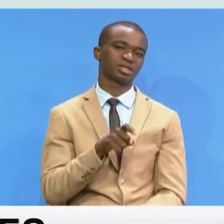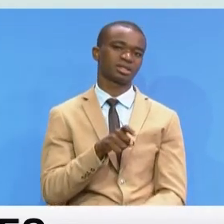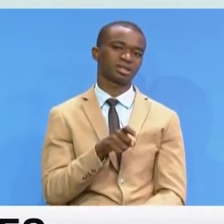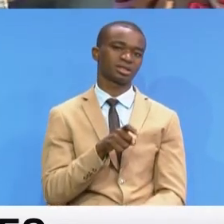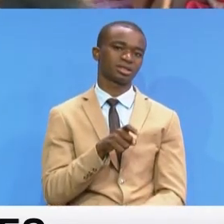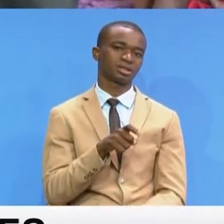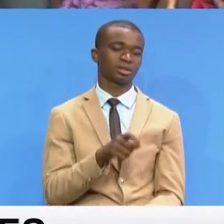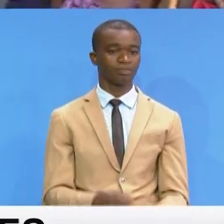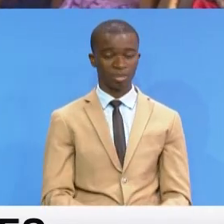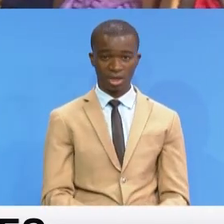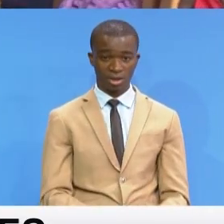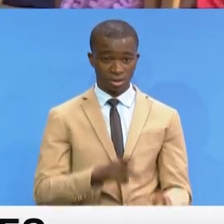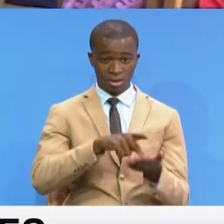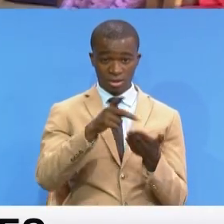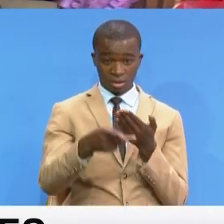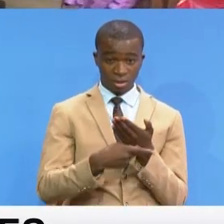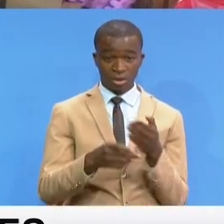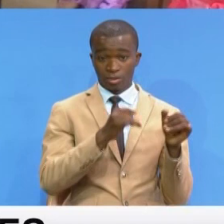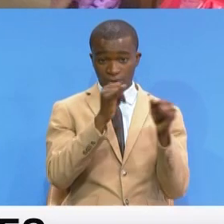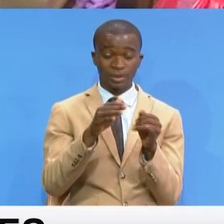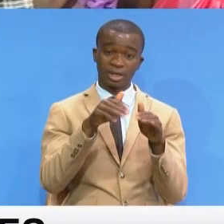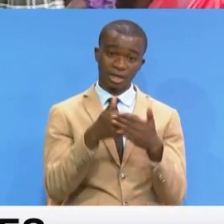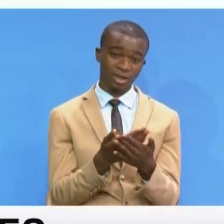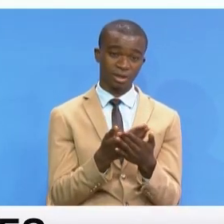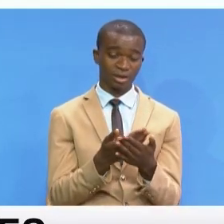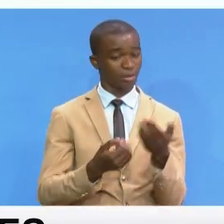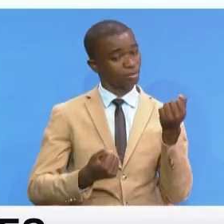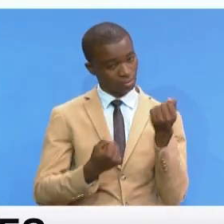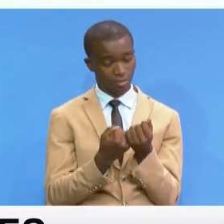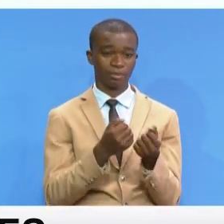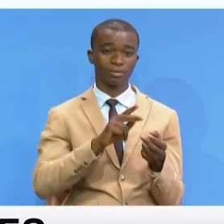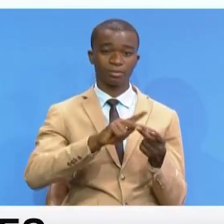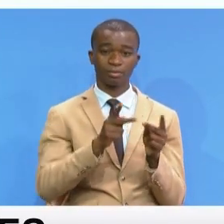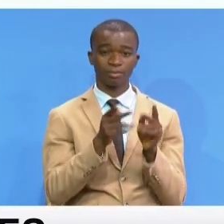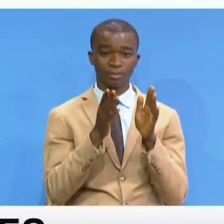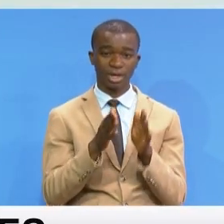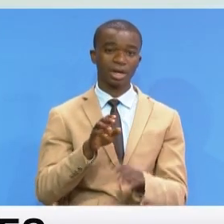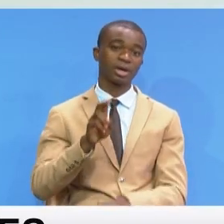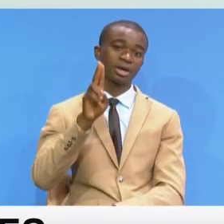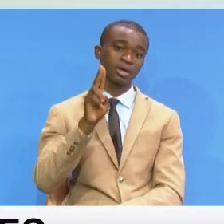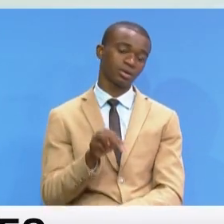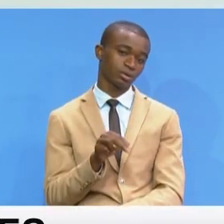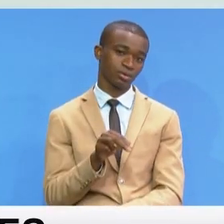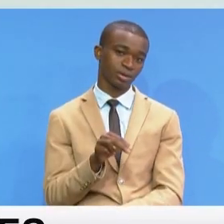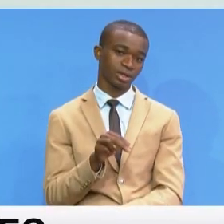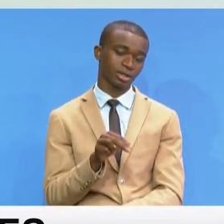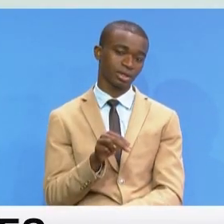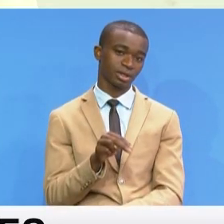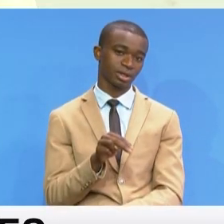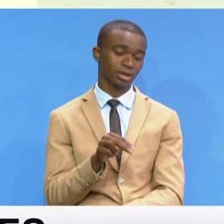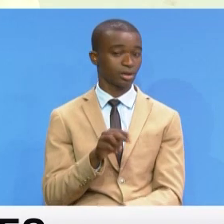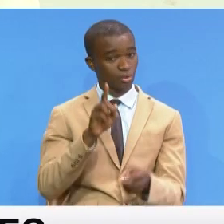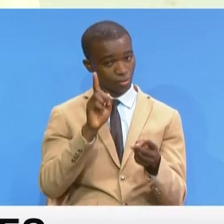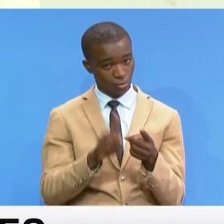553. The program will be implemented with support from partners like the United Nations Population Fund